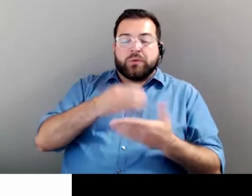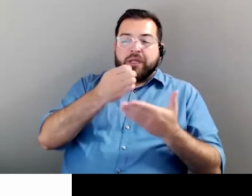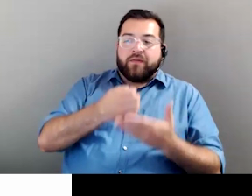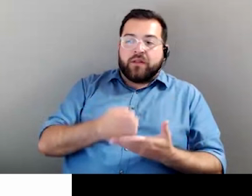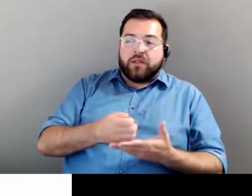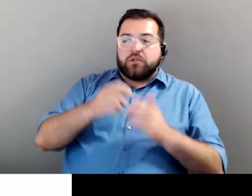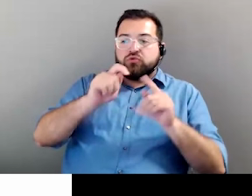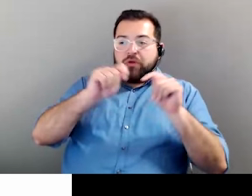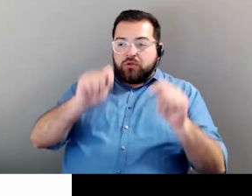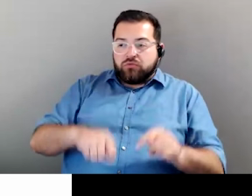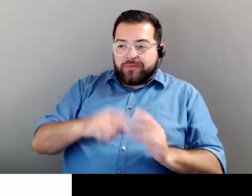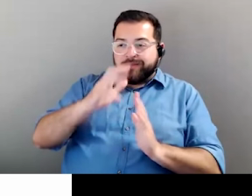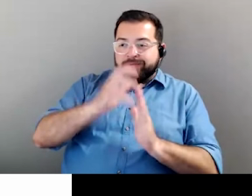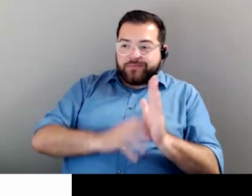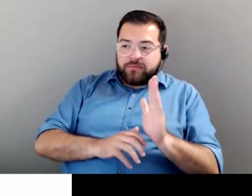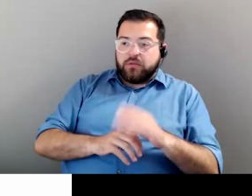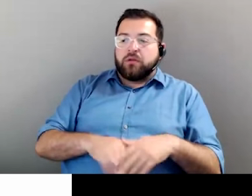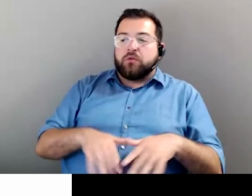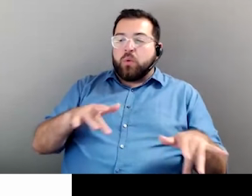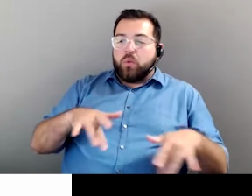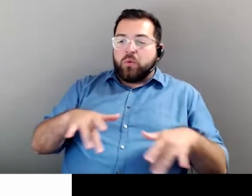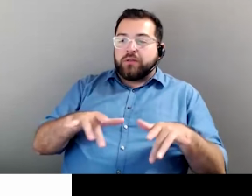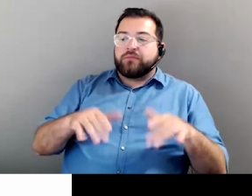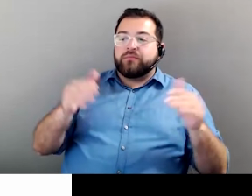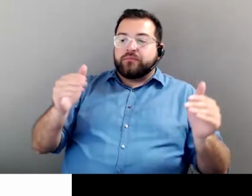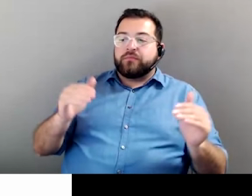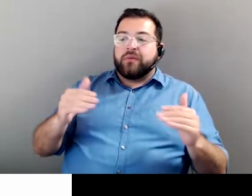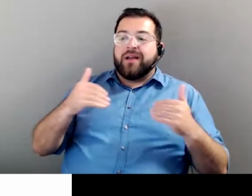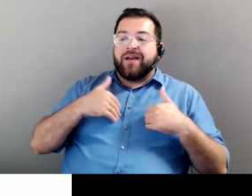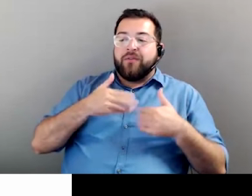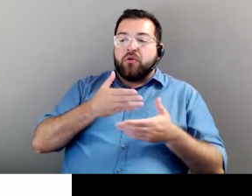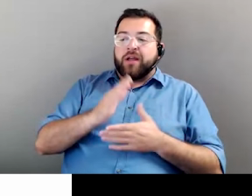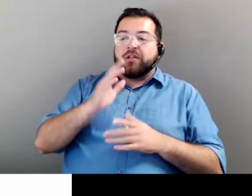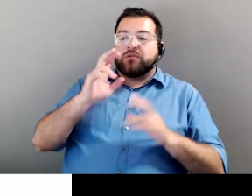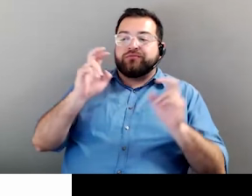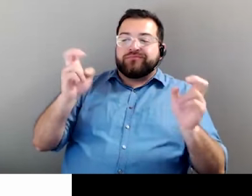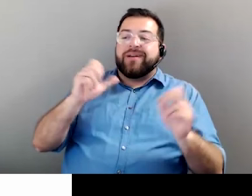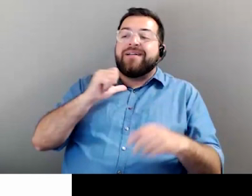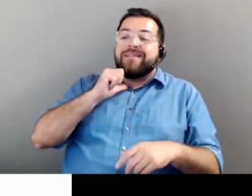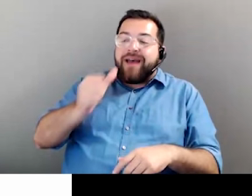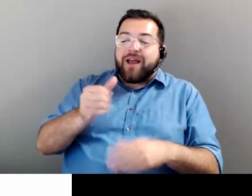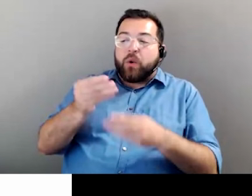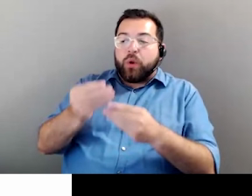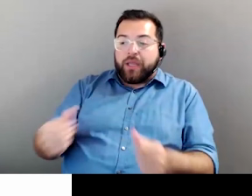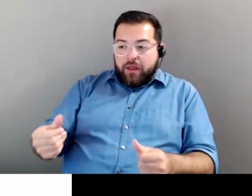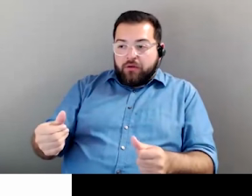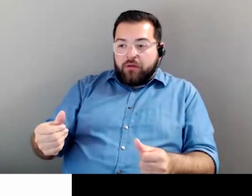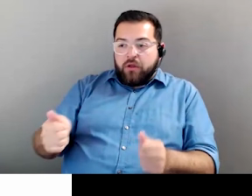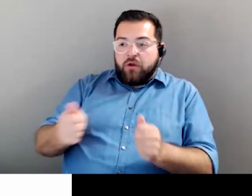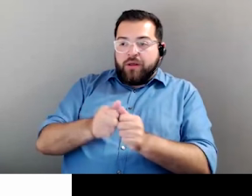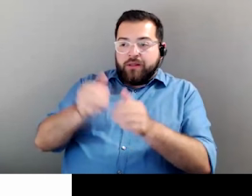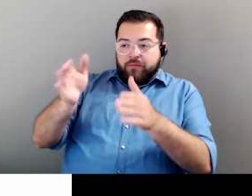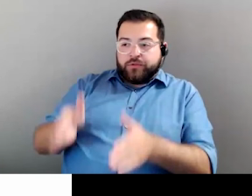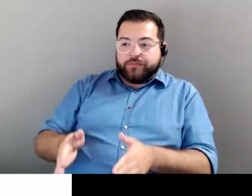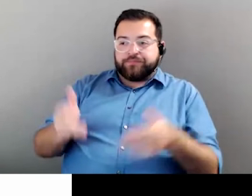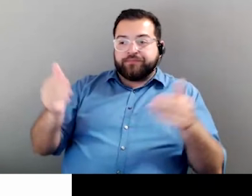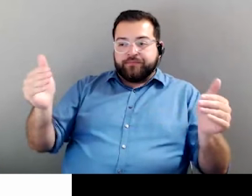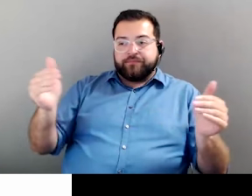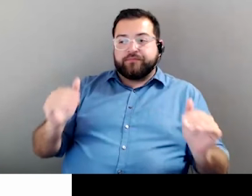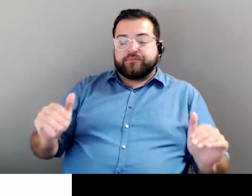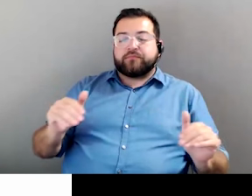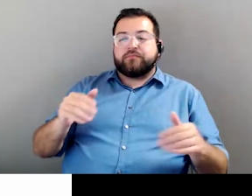recordings. You also have the right to not work it out with the accused, and to be informed in